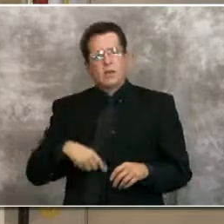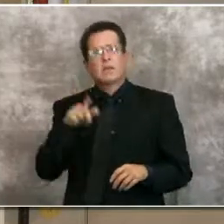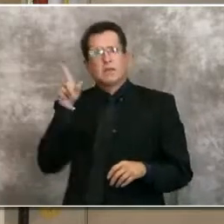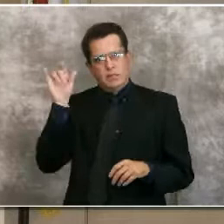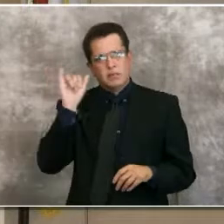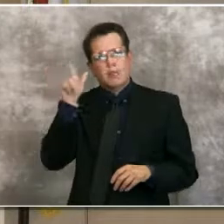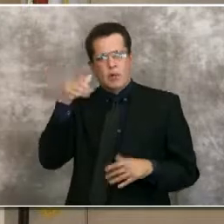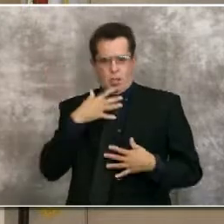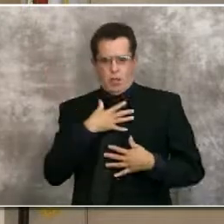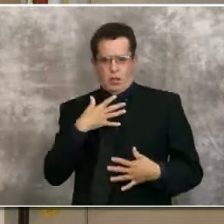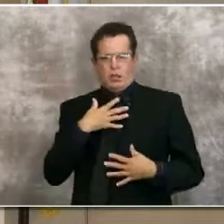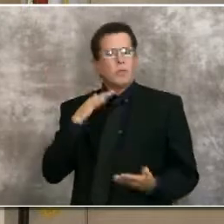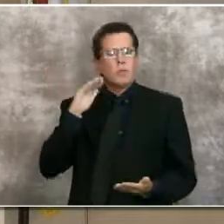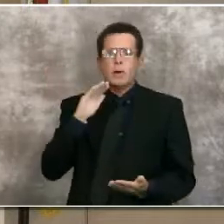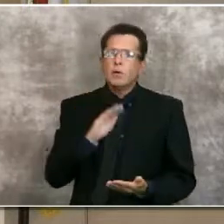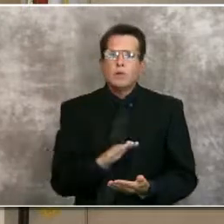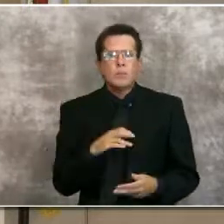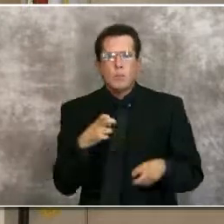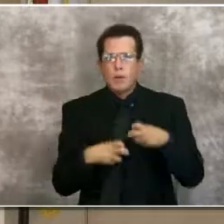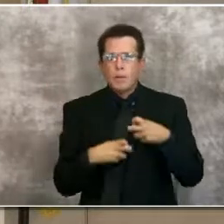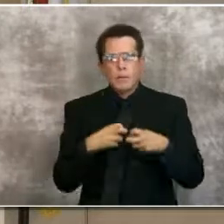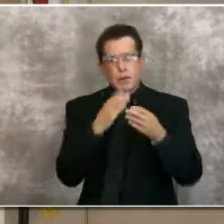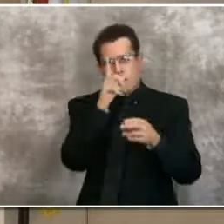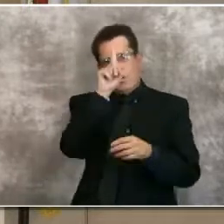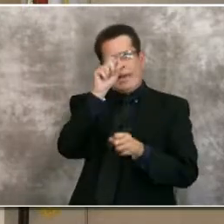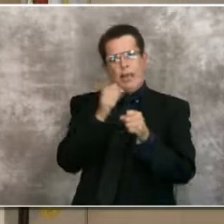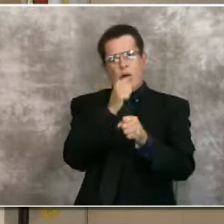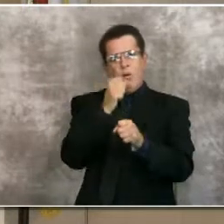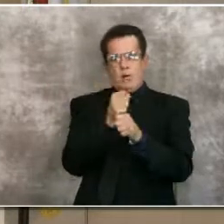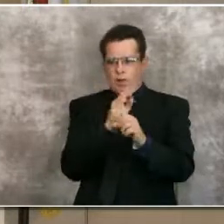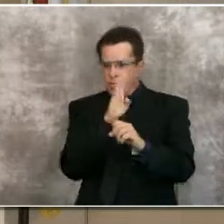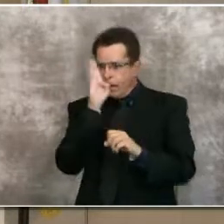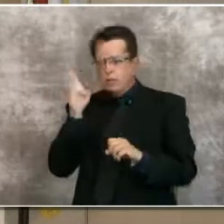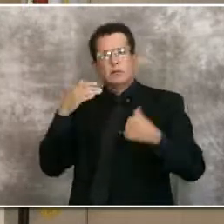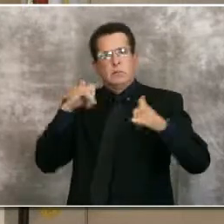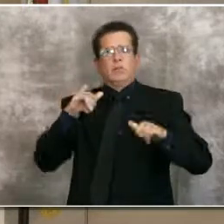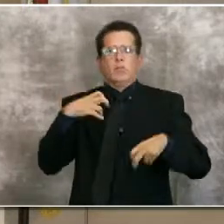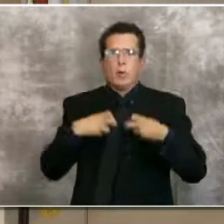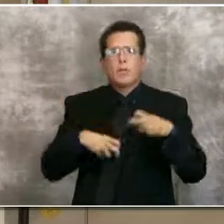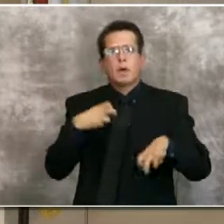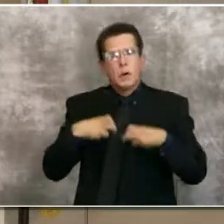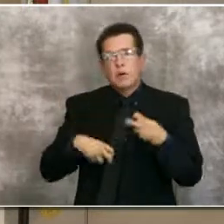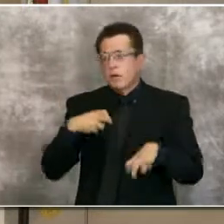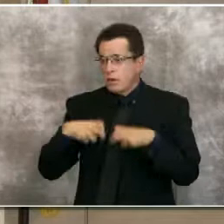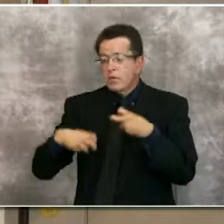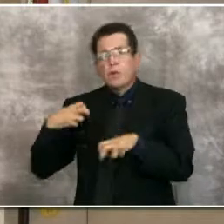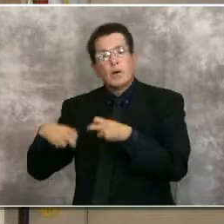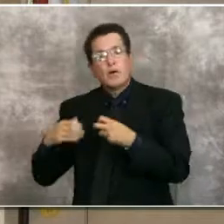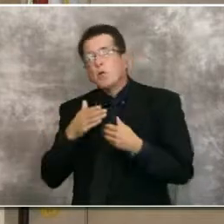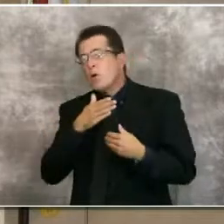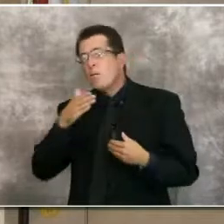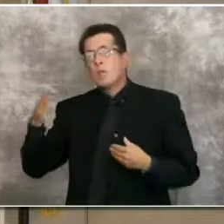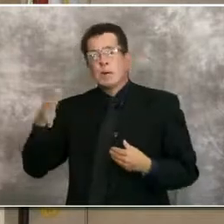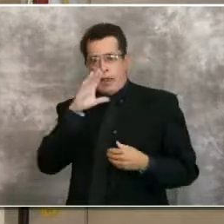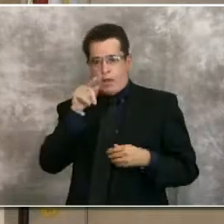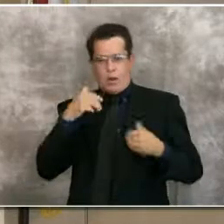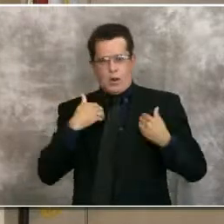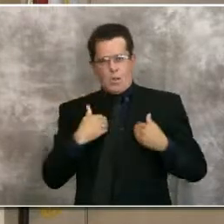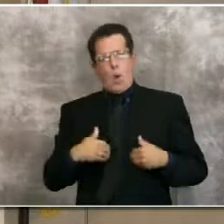decrease in their lung function for up to a year after that and longer, particularly those patients who had severe